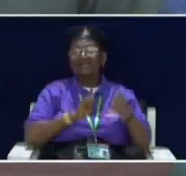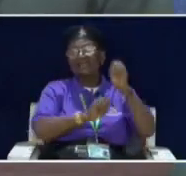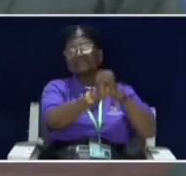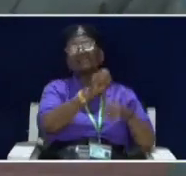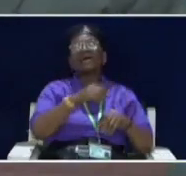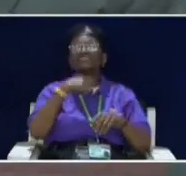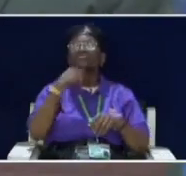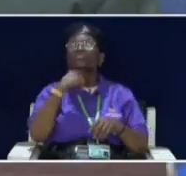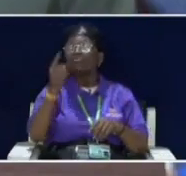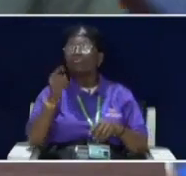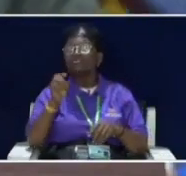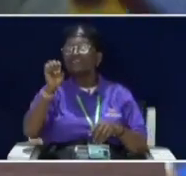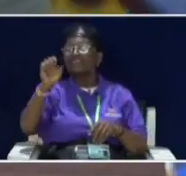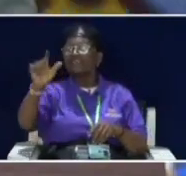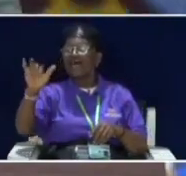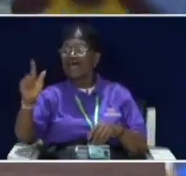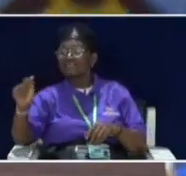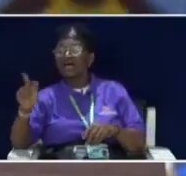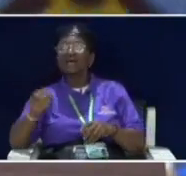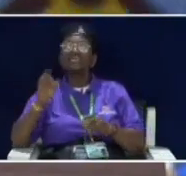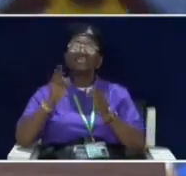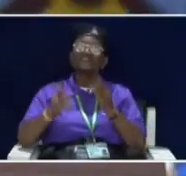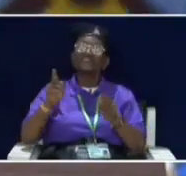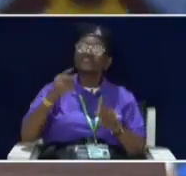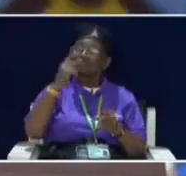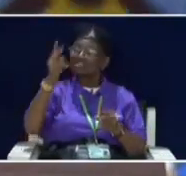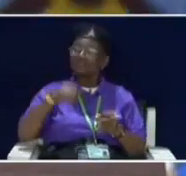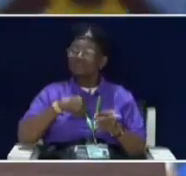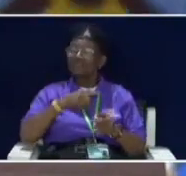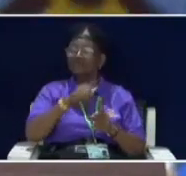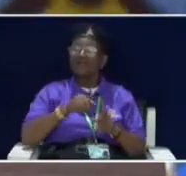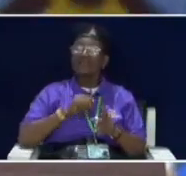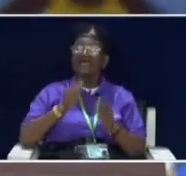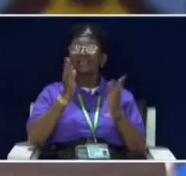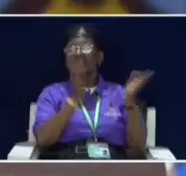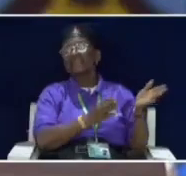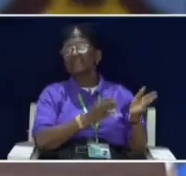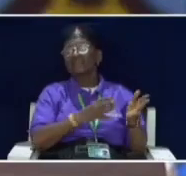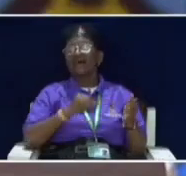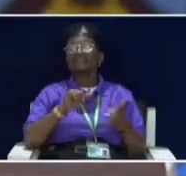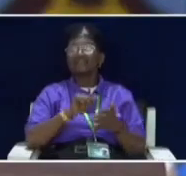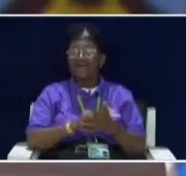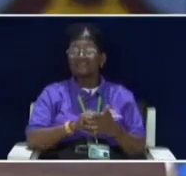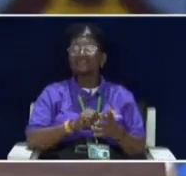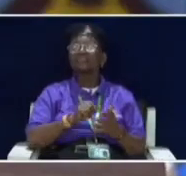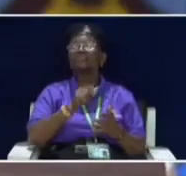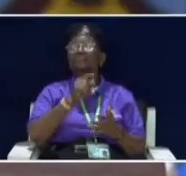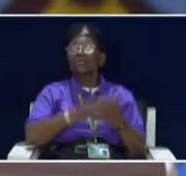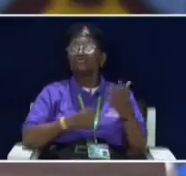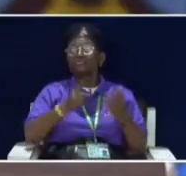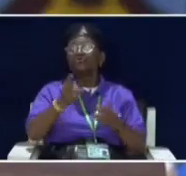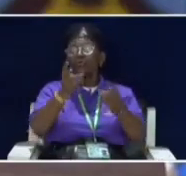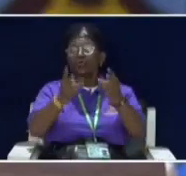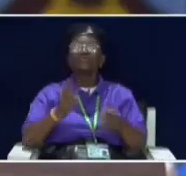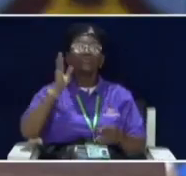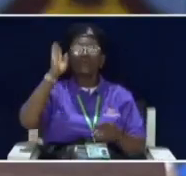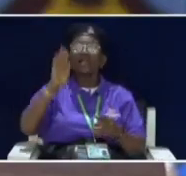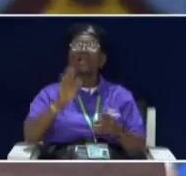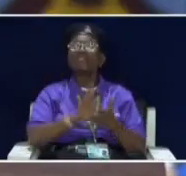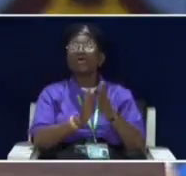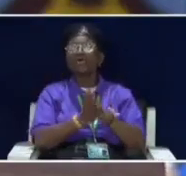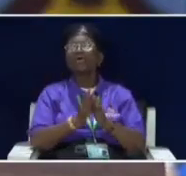you see me when I am living, then that which you want is going to become yours.